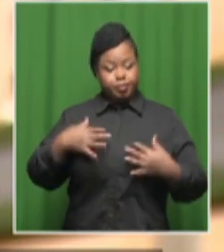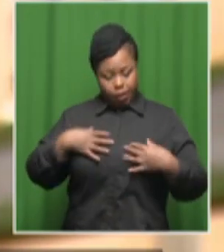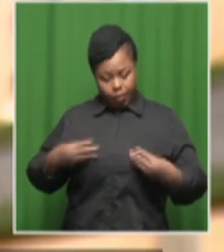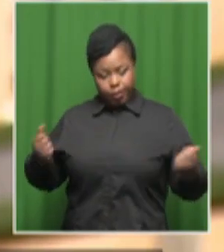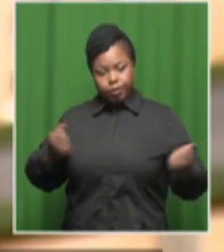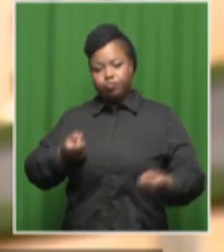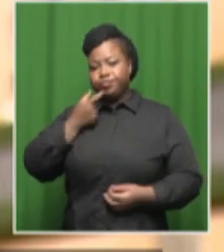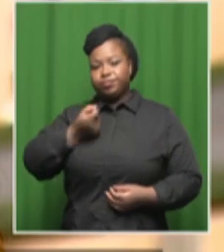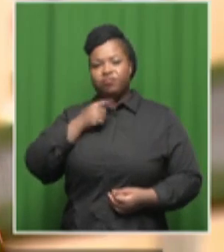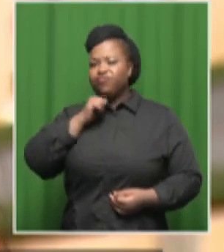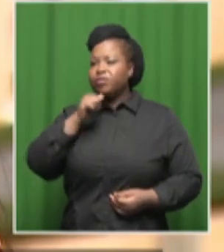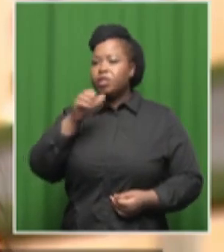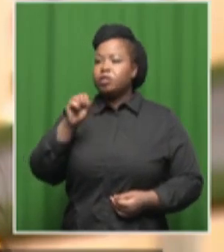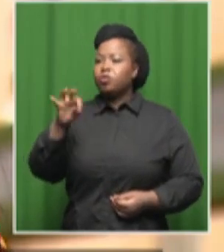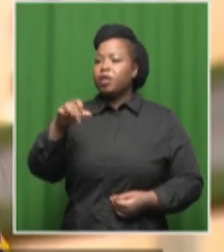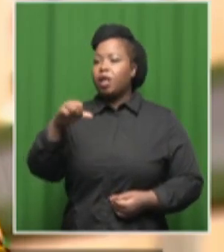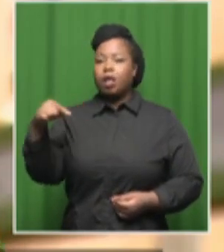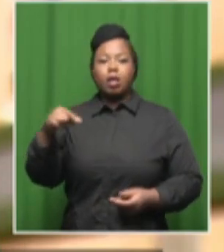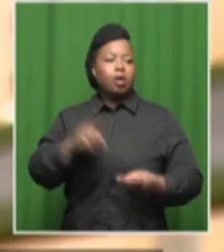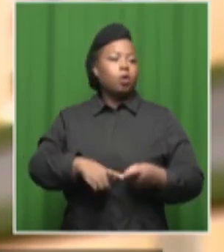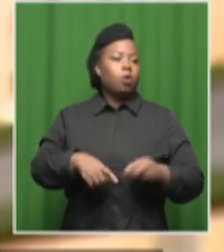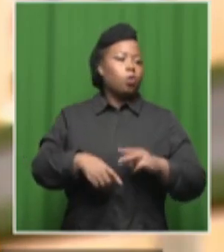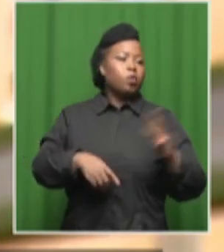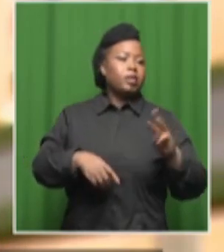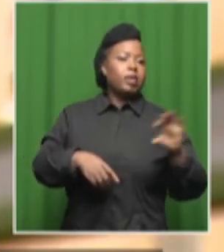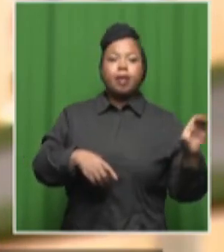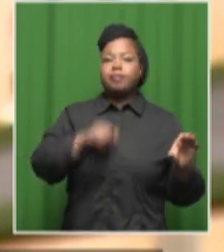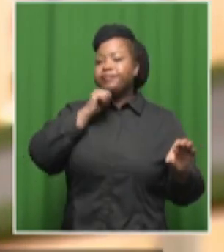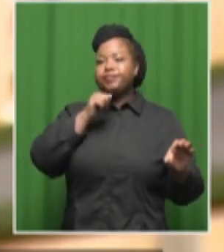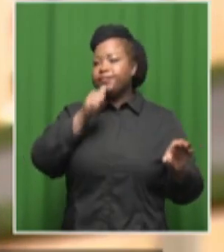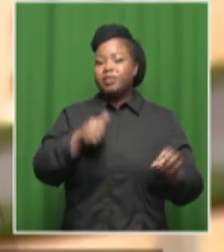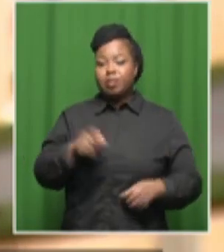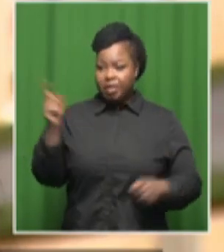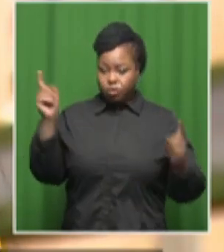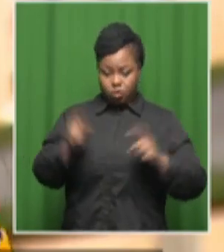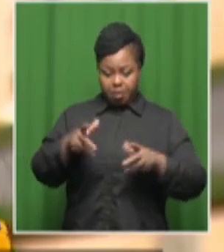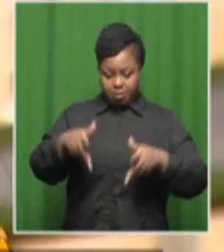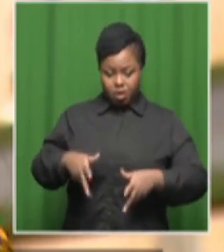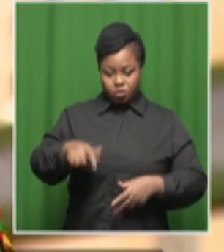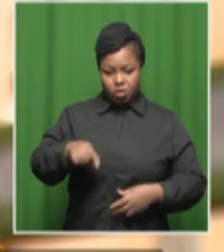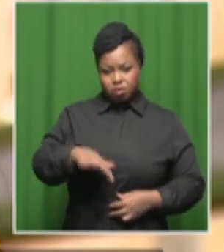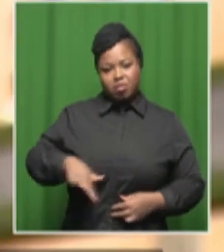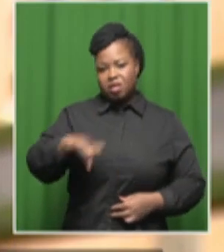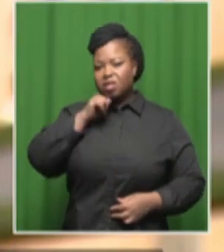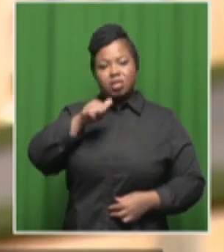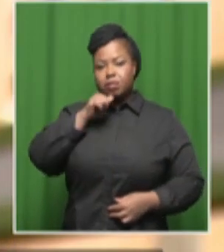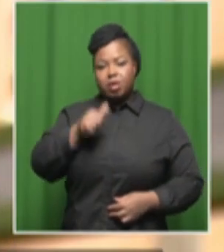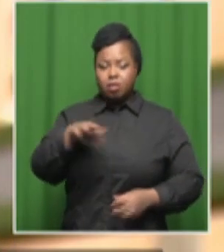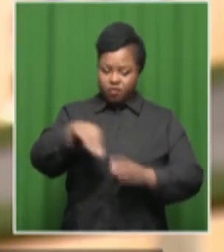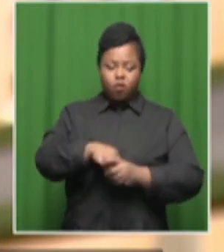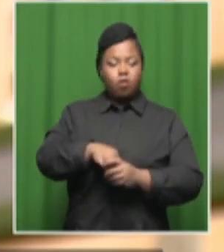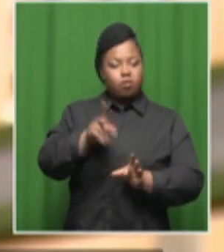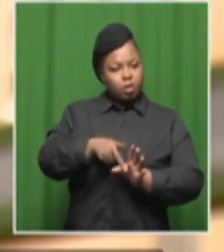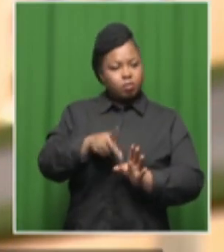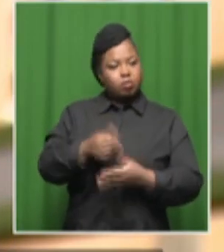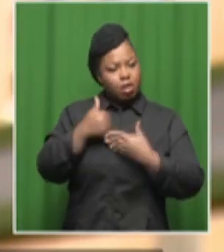you, whether you're from Gauteng or whether you're from the Western Cape, if it is in this place, it should not then cut you off. So